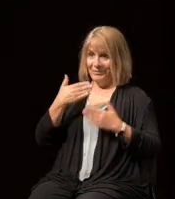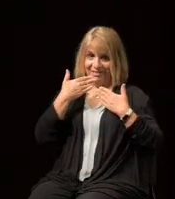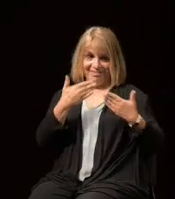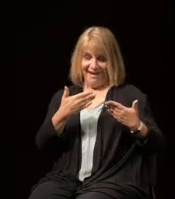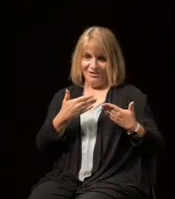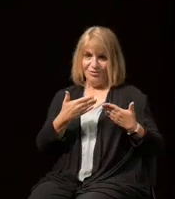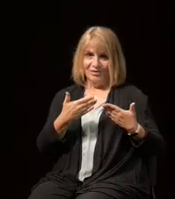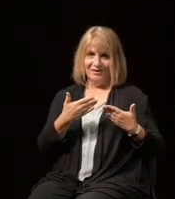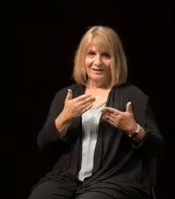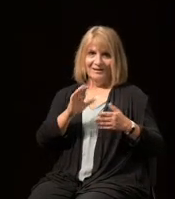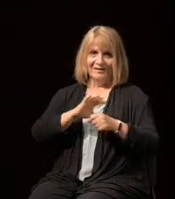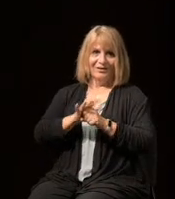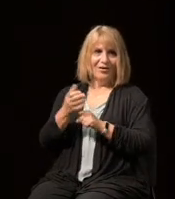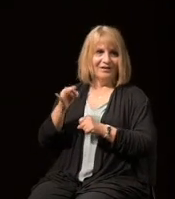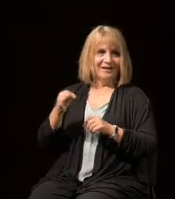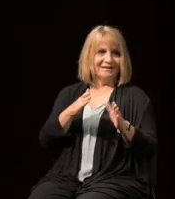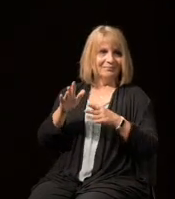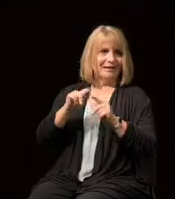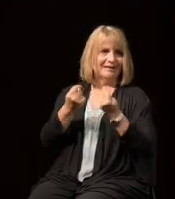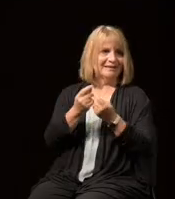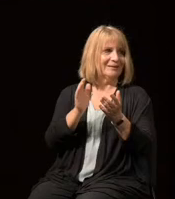the COVID-19 Planning Team.